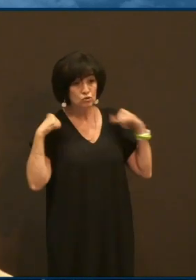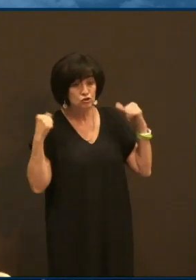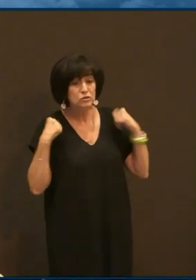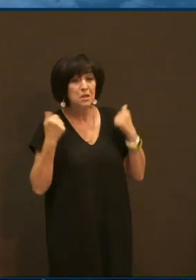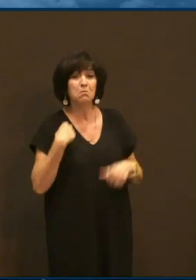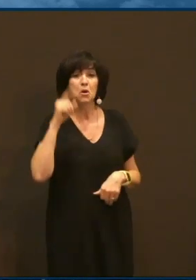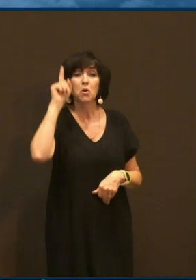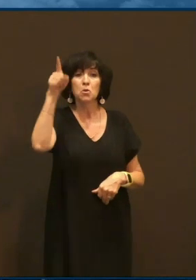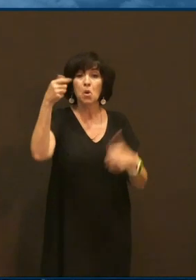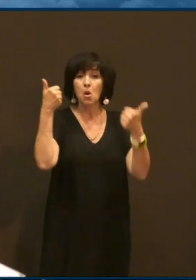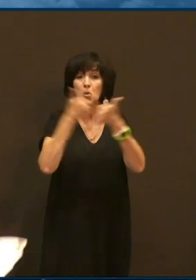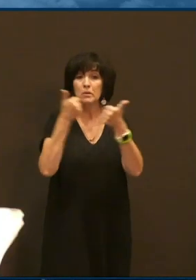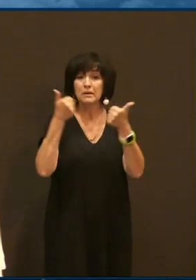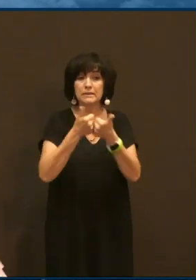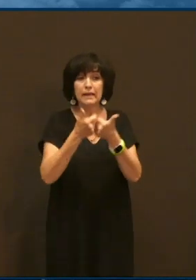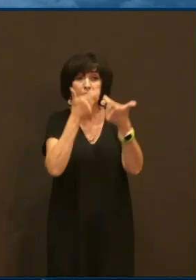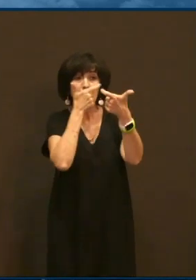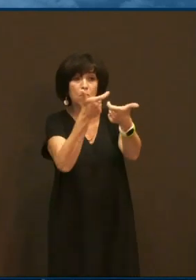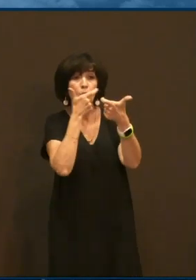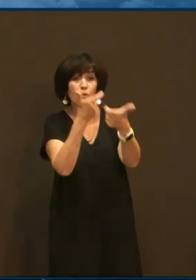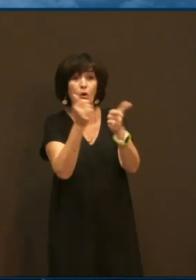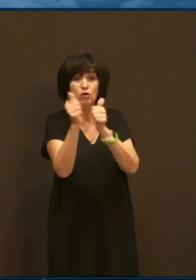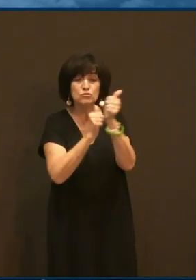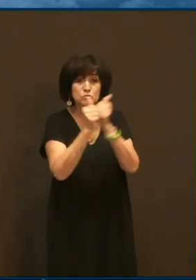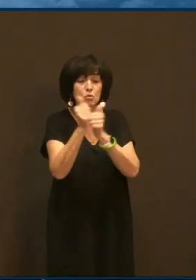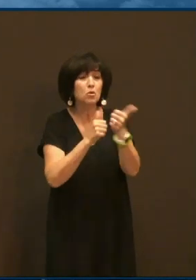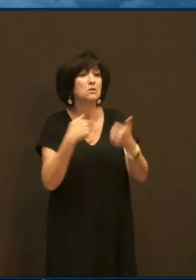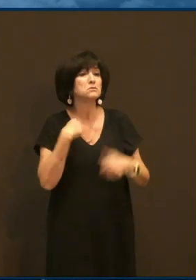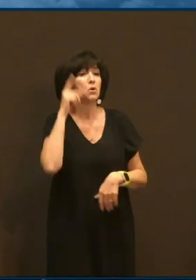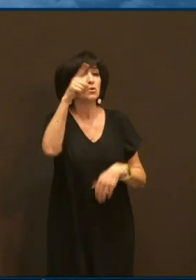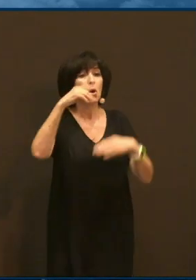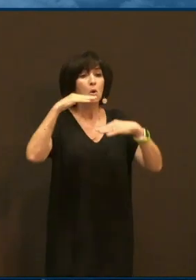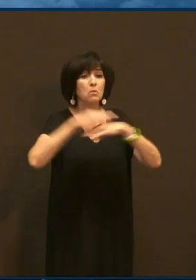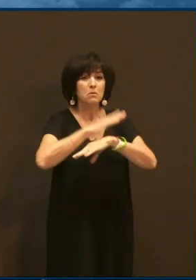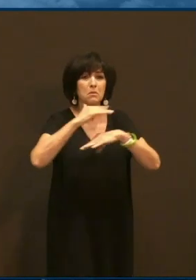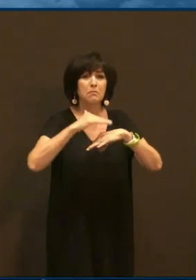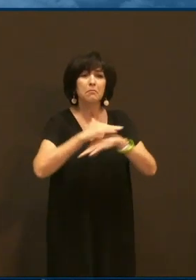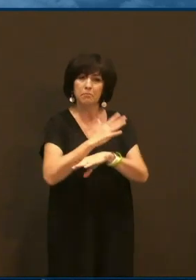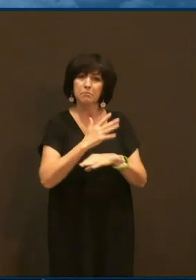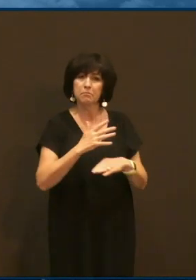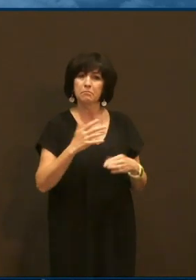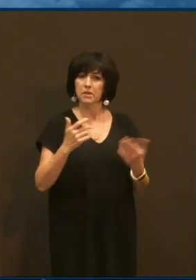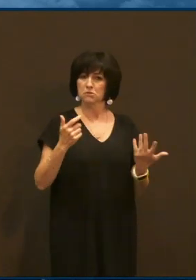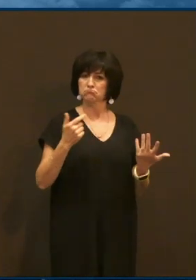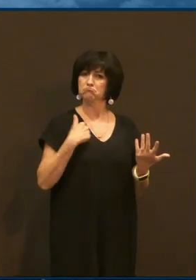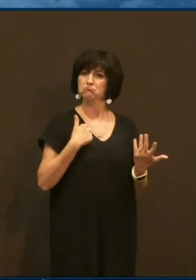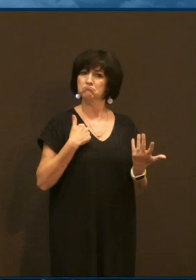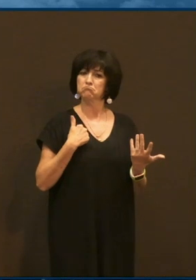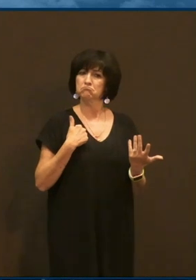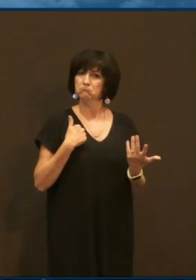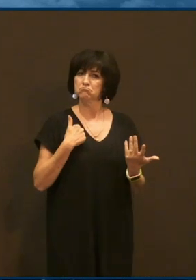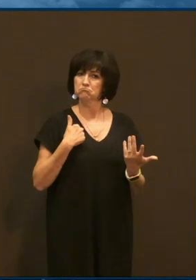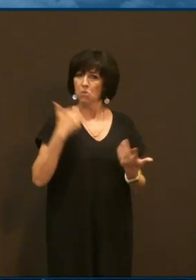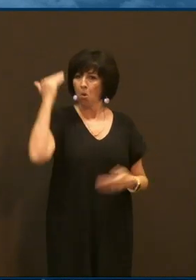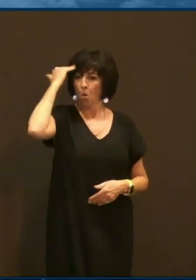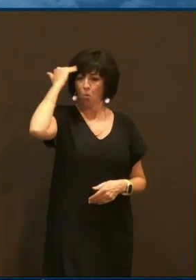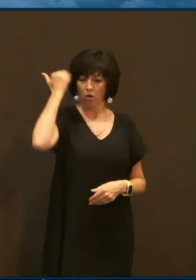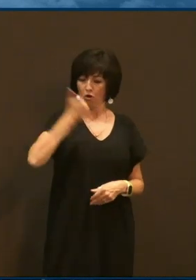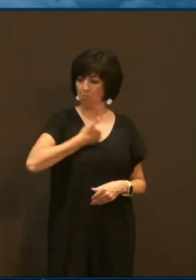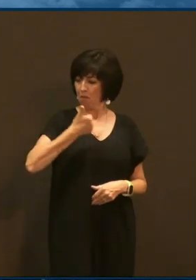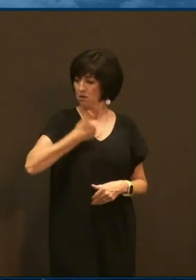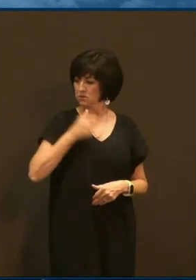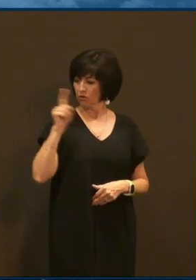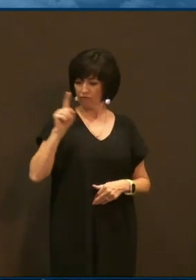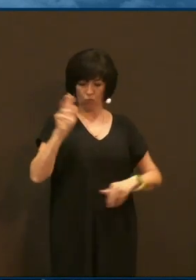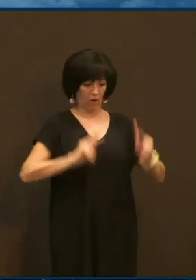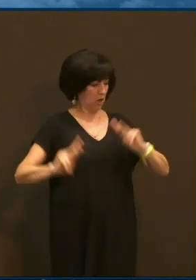League game, whether I'm on the beach or on the boardwalk. I'm thinking about my community. I'm thinking about